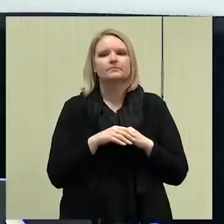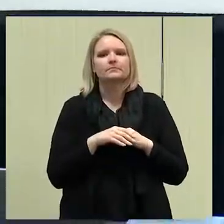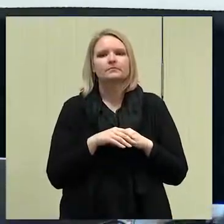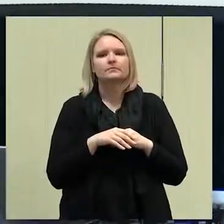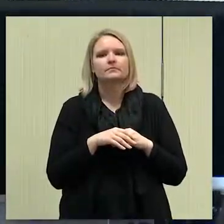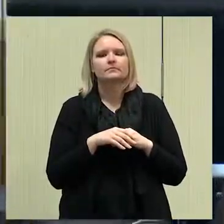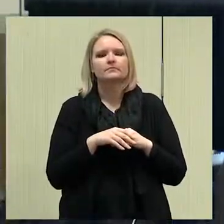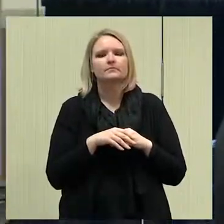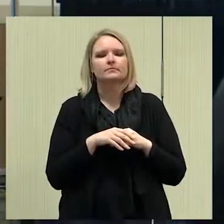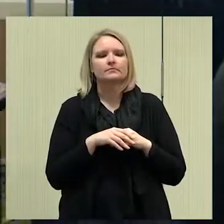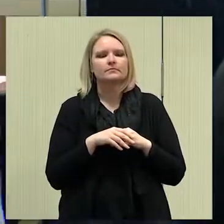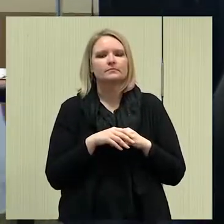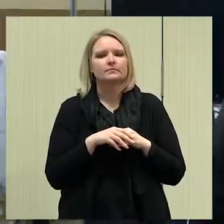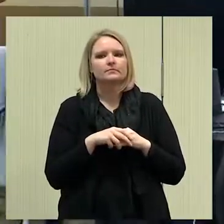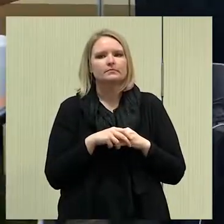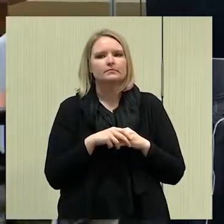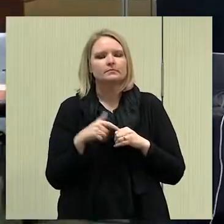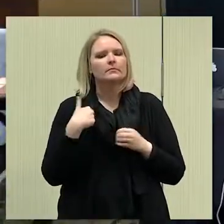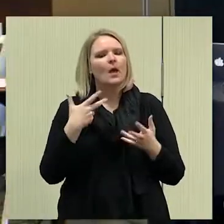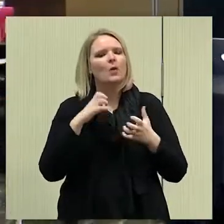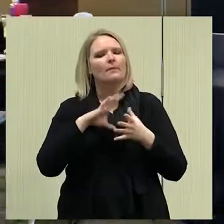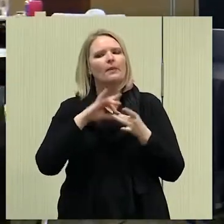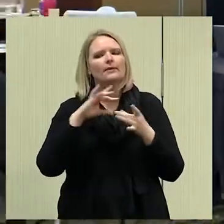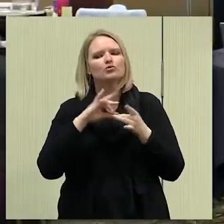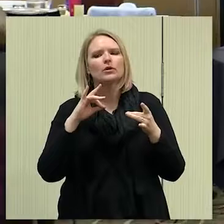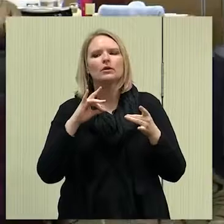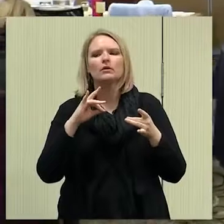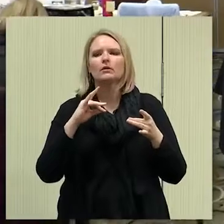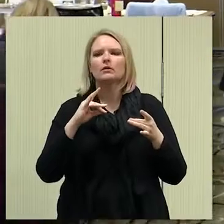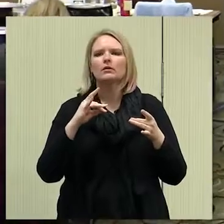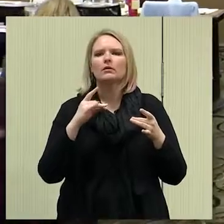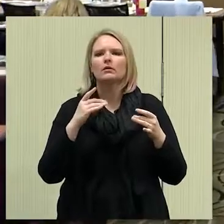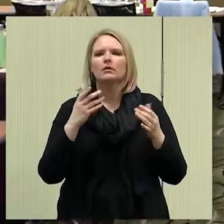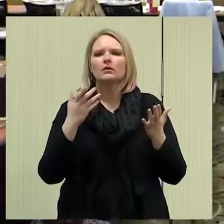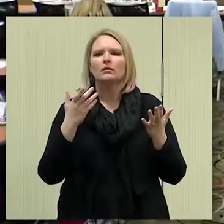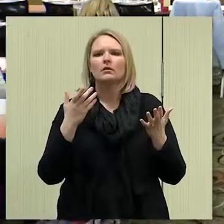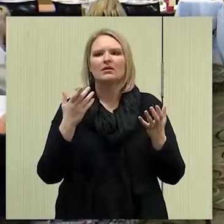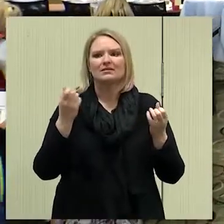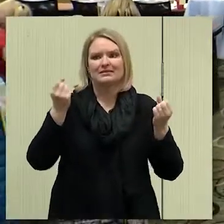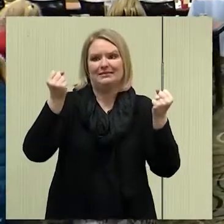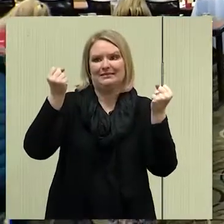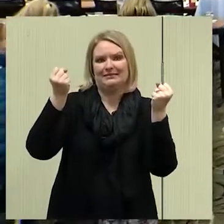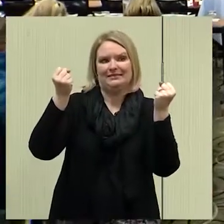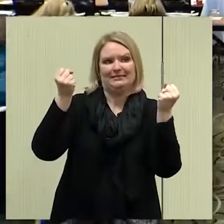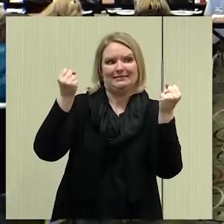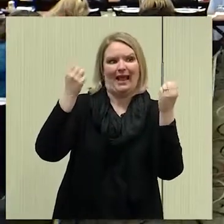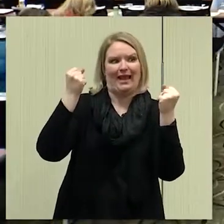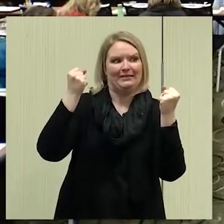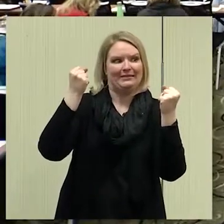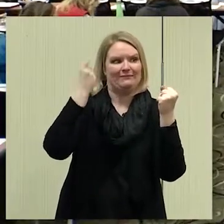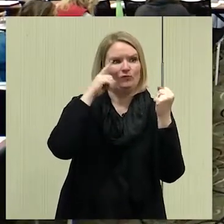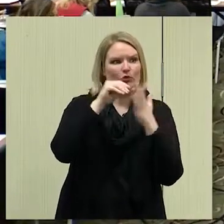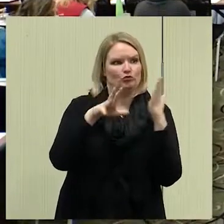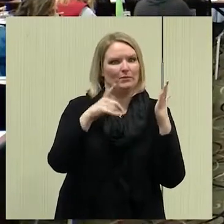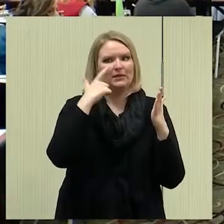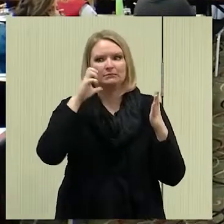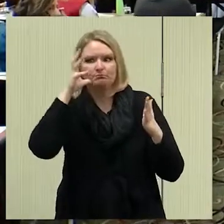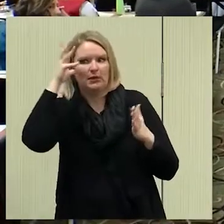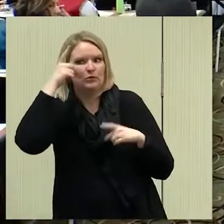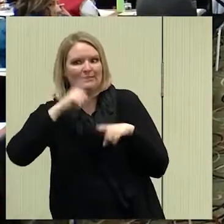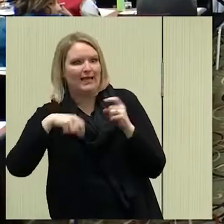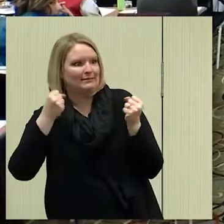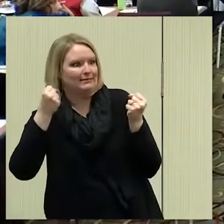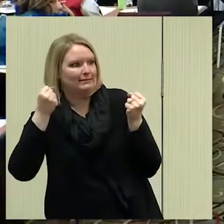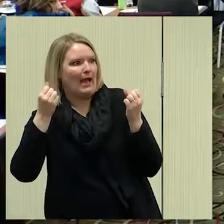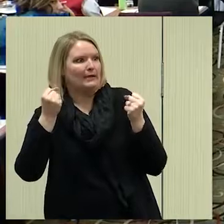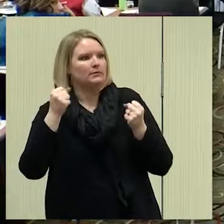Yeah. Mention also that just having the ability to sign to the student when the parents don't have that ability,